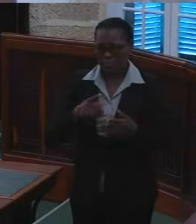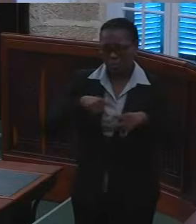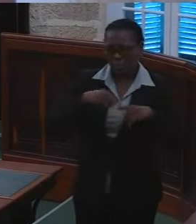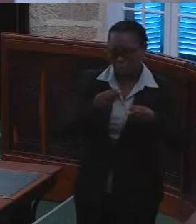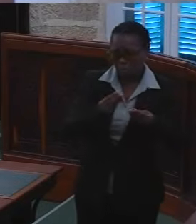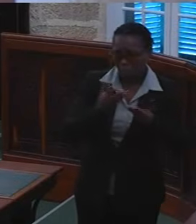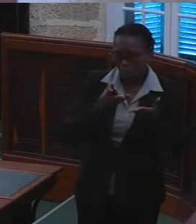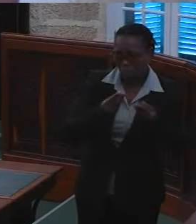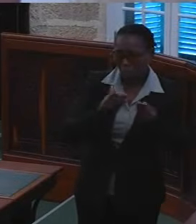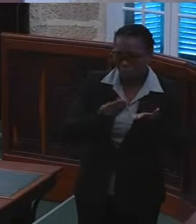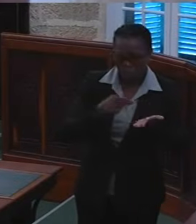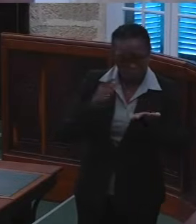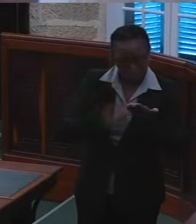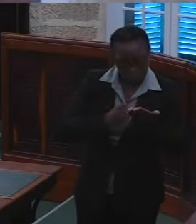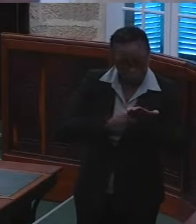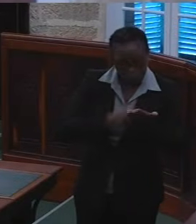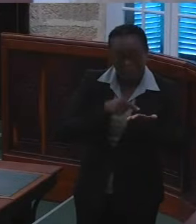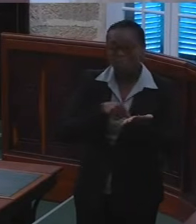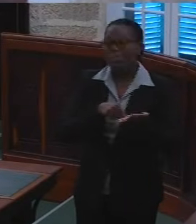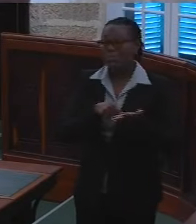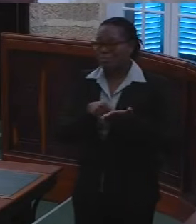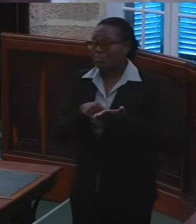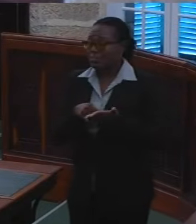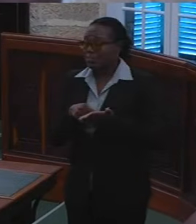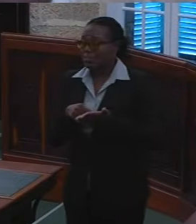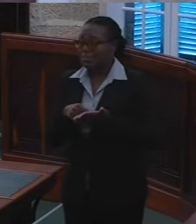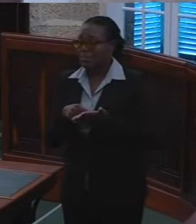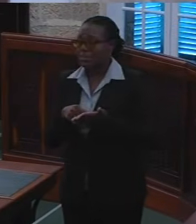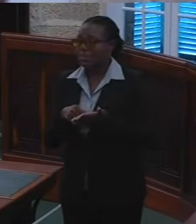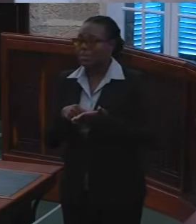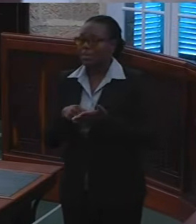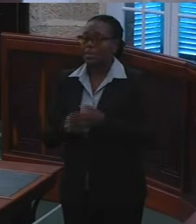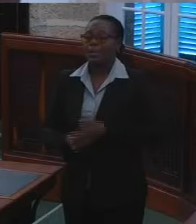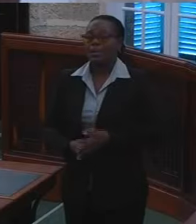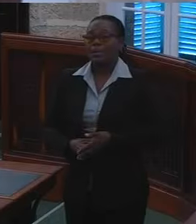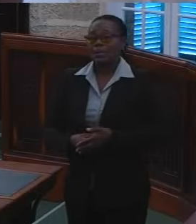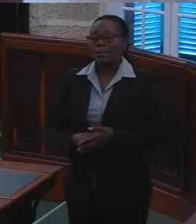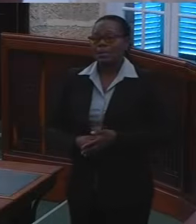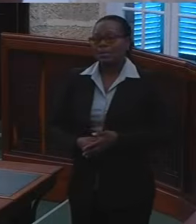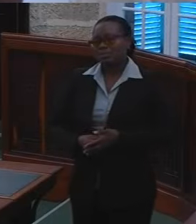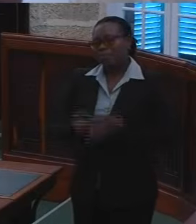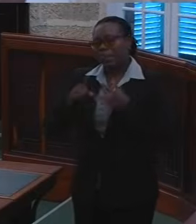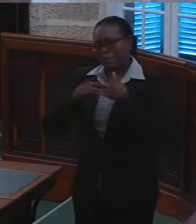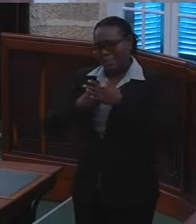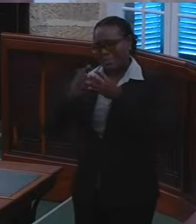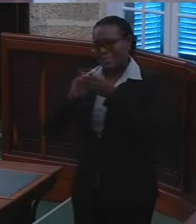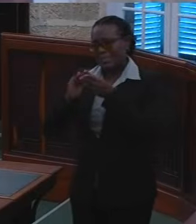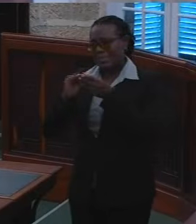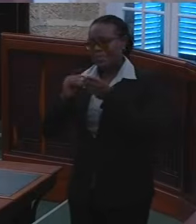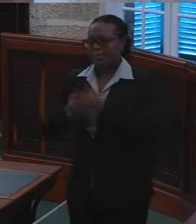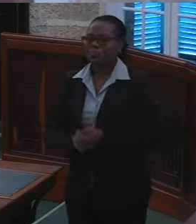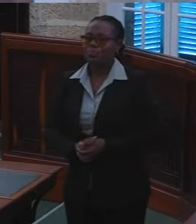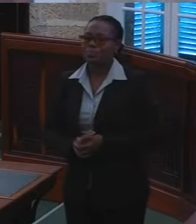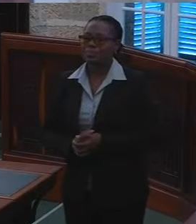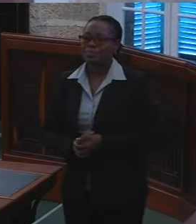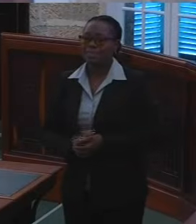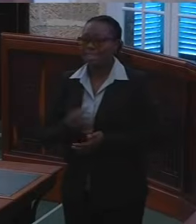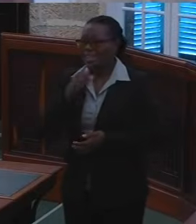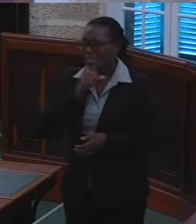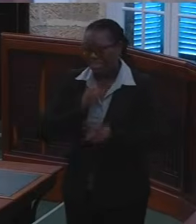that was given to me. Mr. Speaker, I start by saying that, in the words of Hawke himself, age is just a